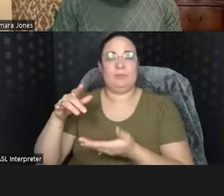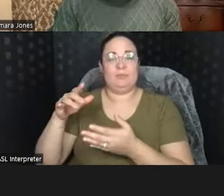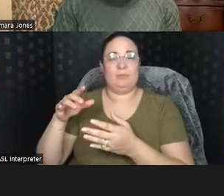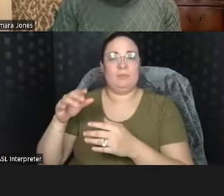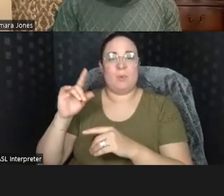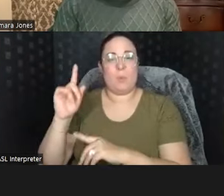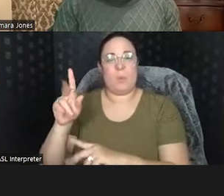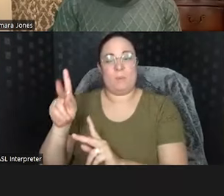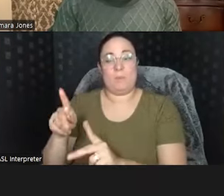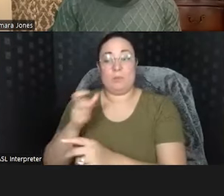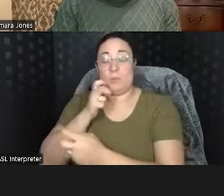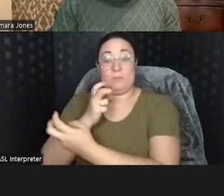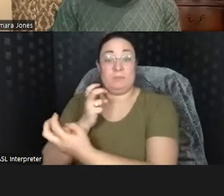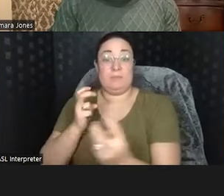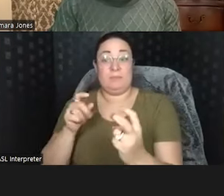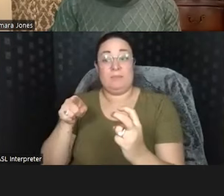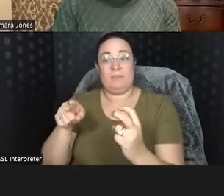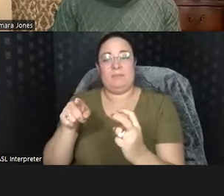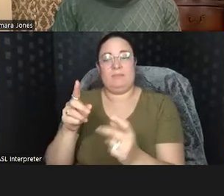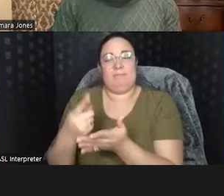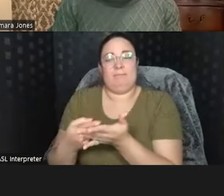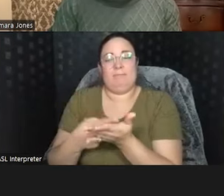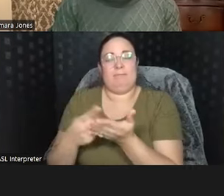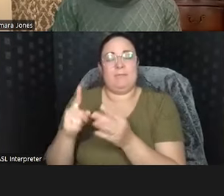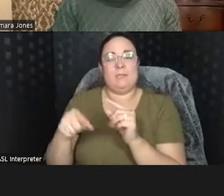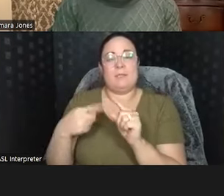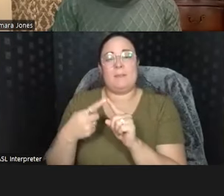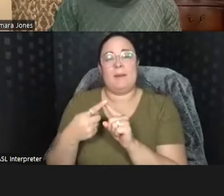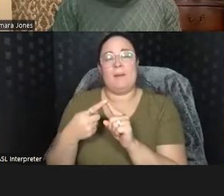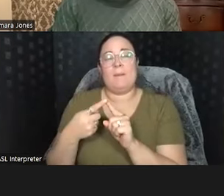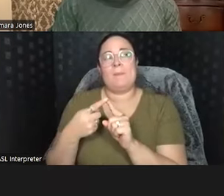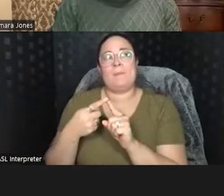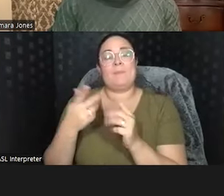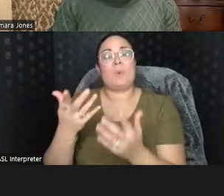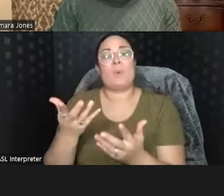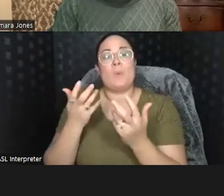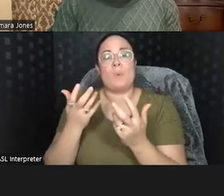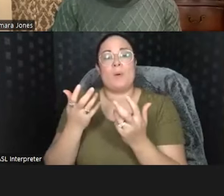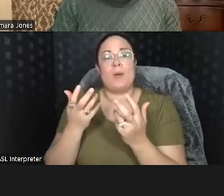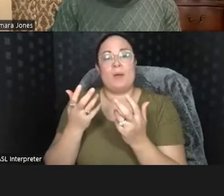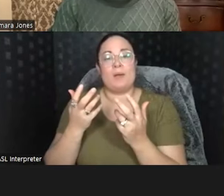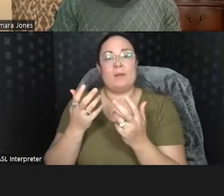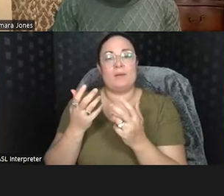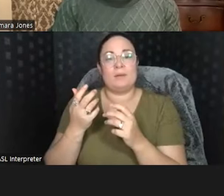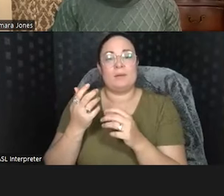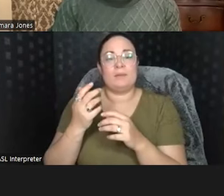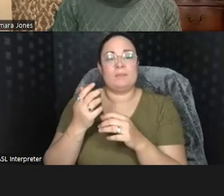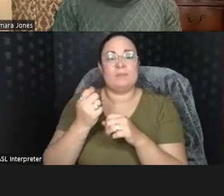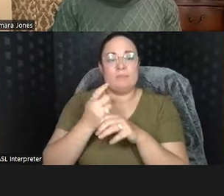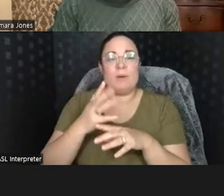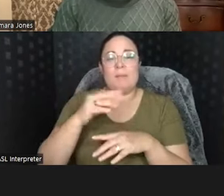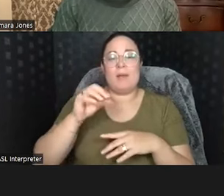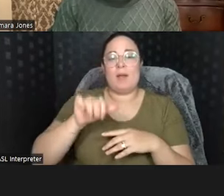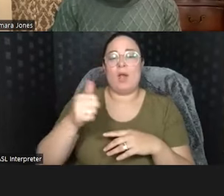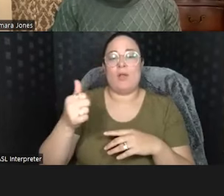person on the panel who talked about wanting to get on prep and get other affirming services. And